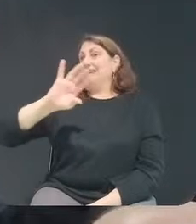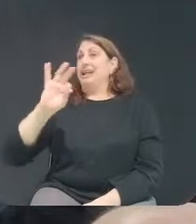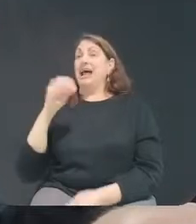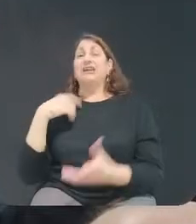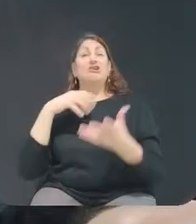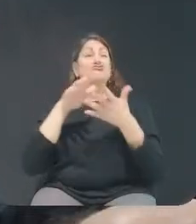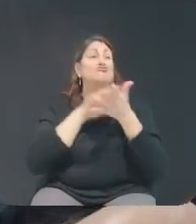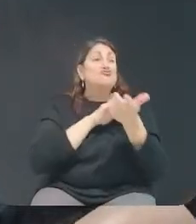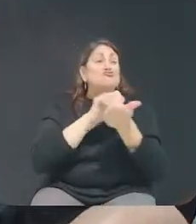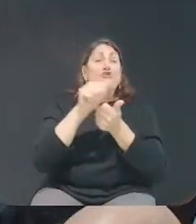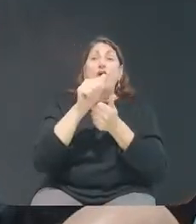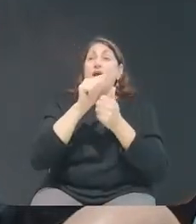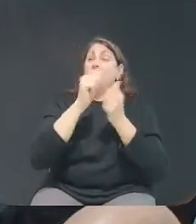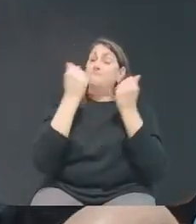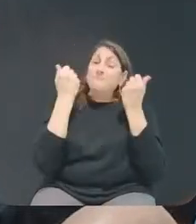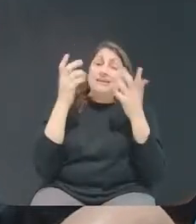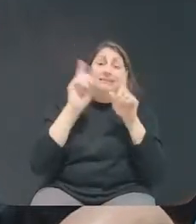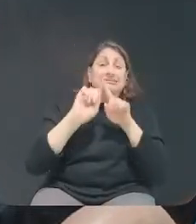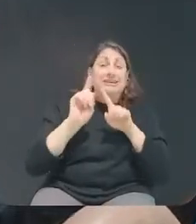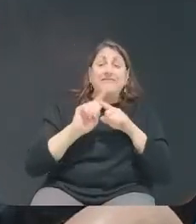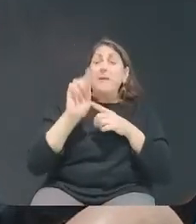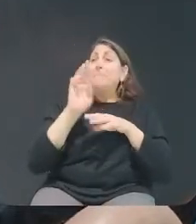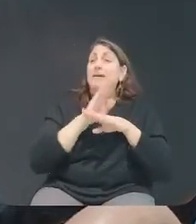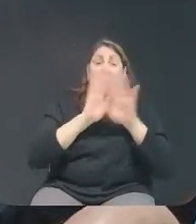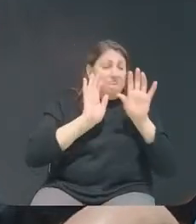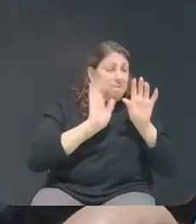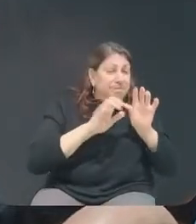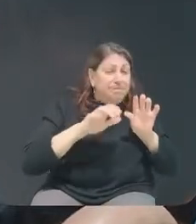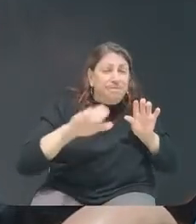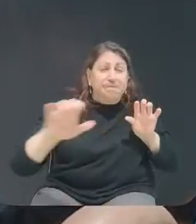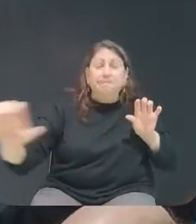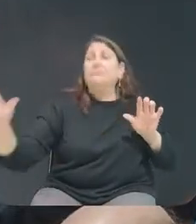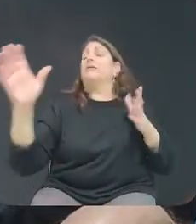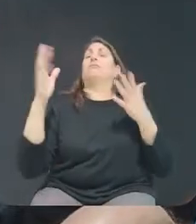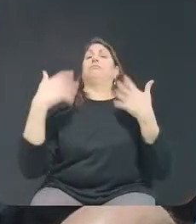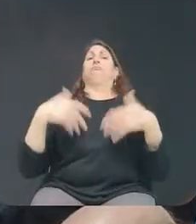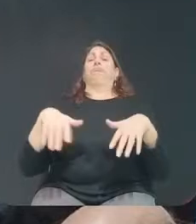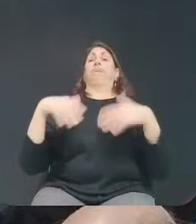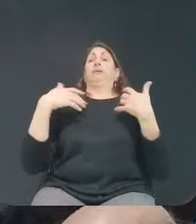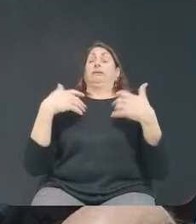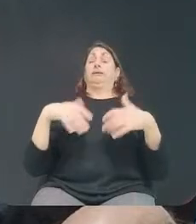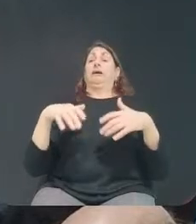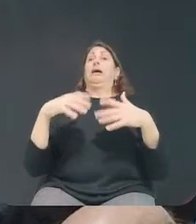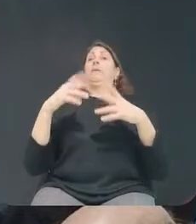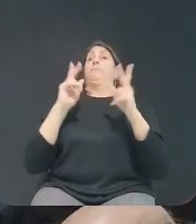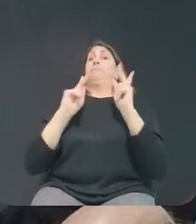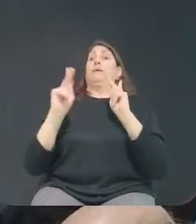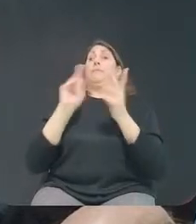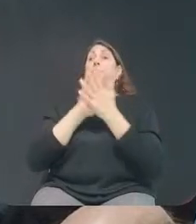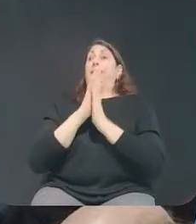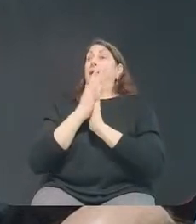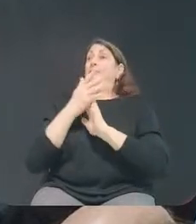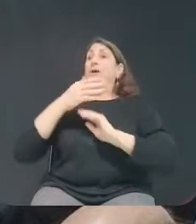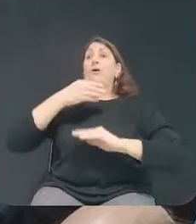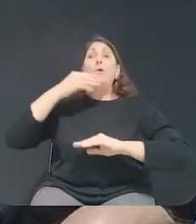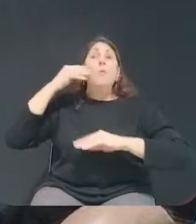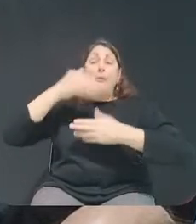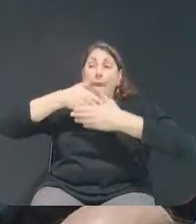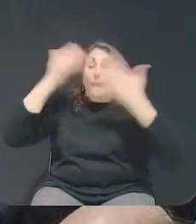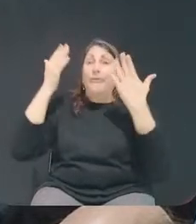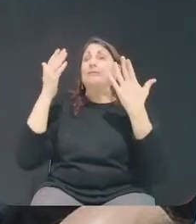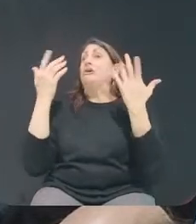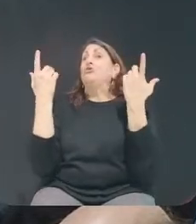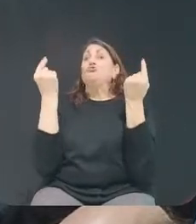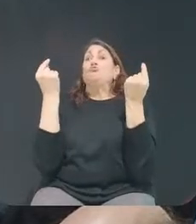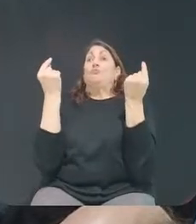waterfront, displacing thousands of Seattleites overnight. By necessity, the newly homeless quickly occupied hastily constructed